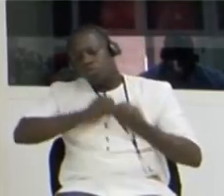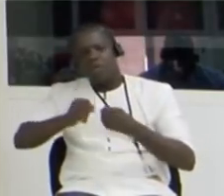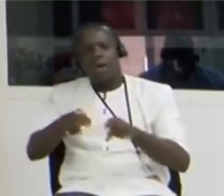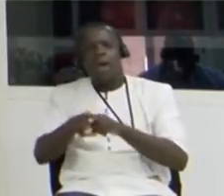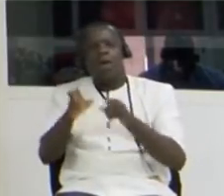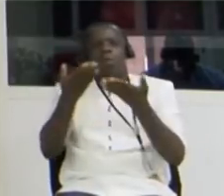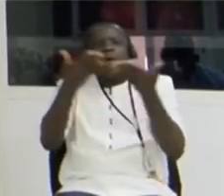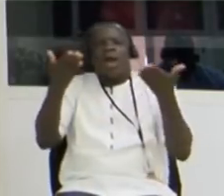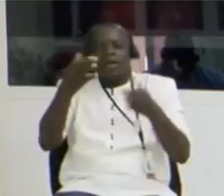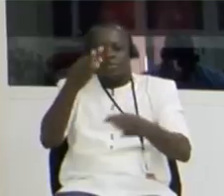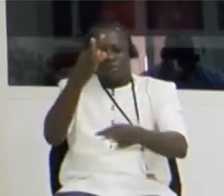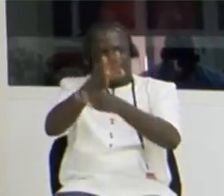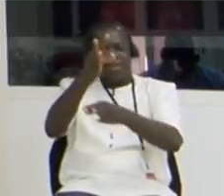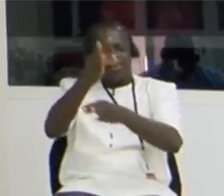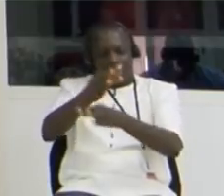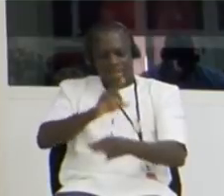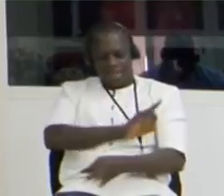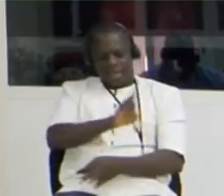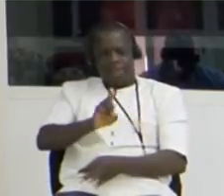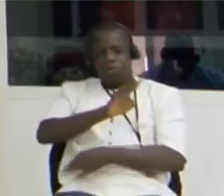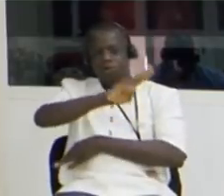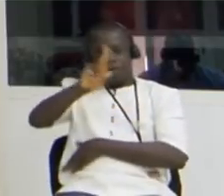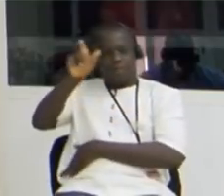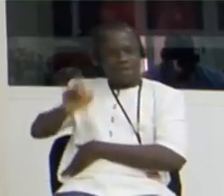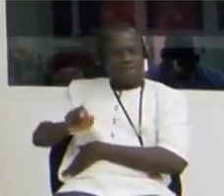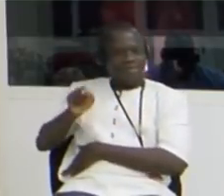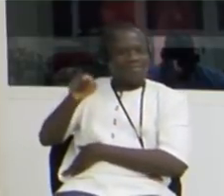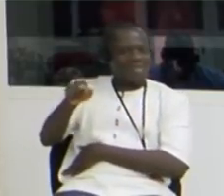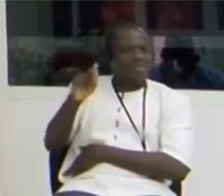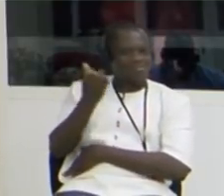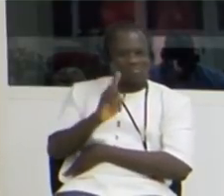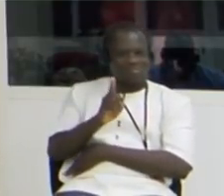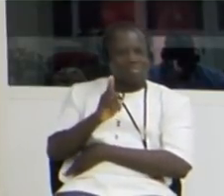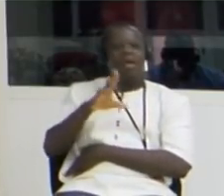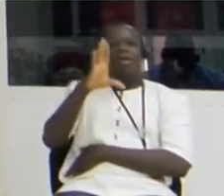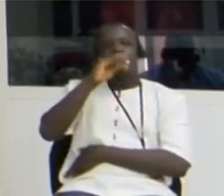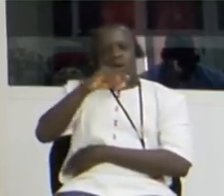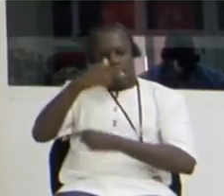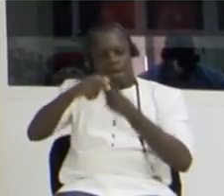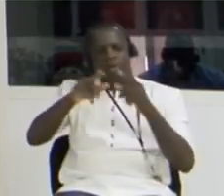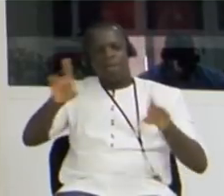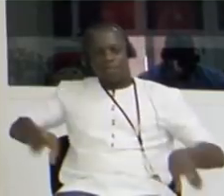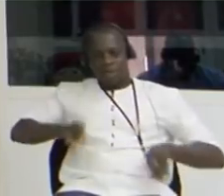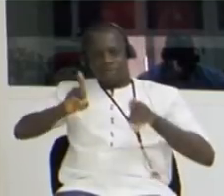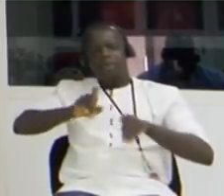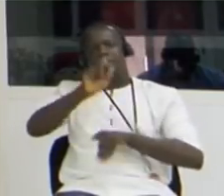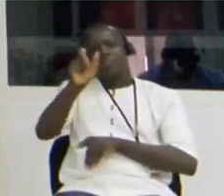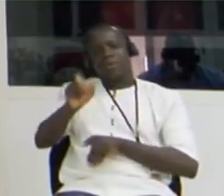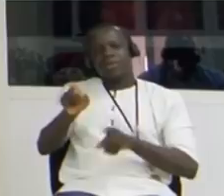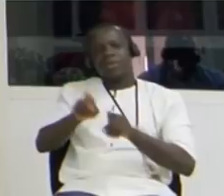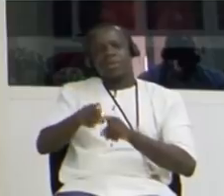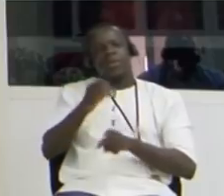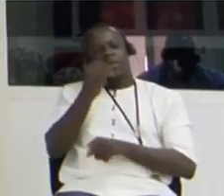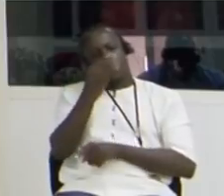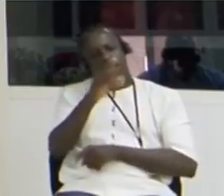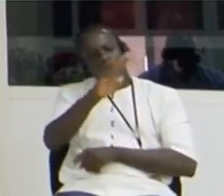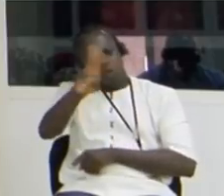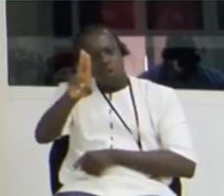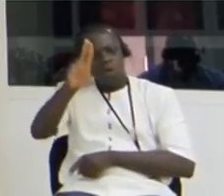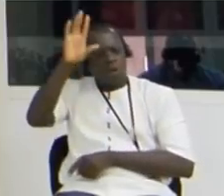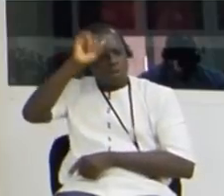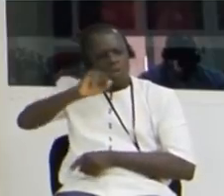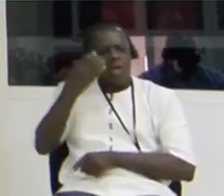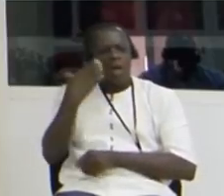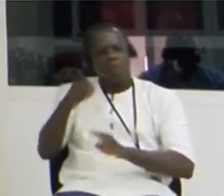them. Not her per se, but I'm talking about the participants. You understand that say no, how to